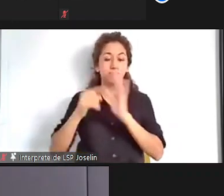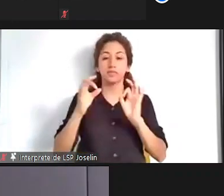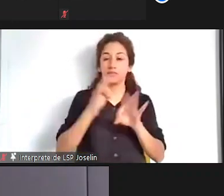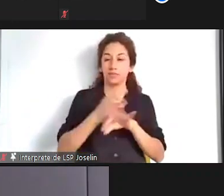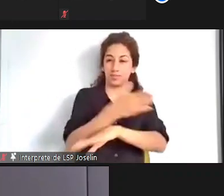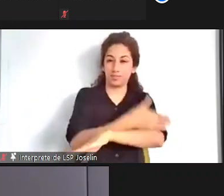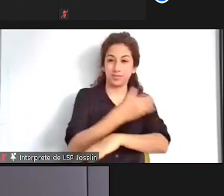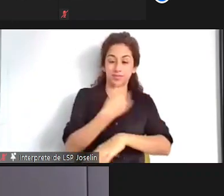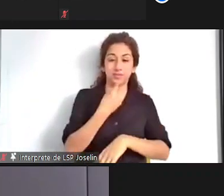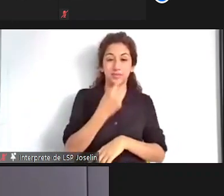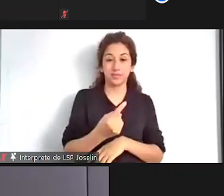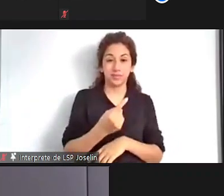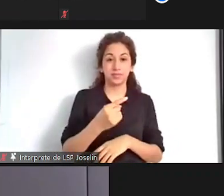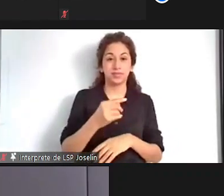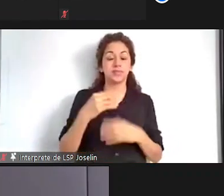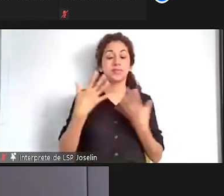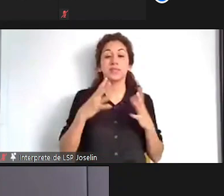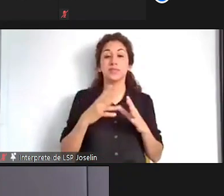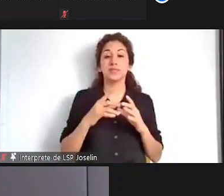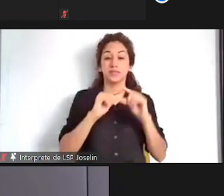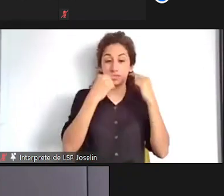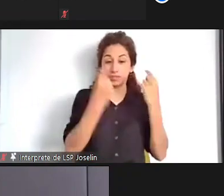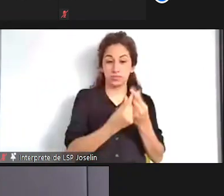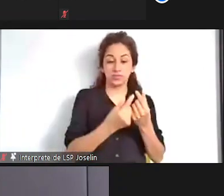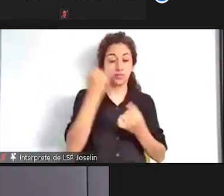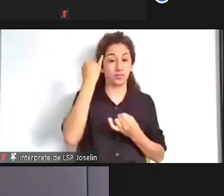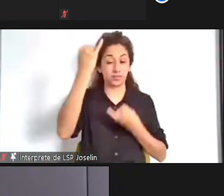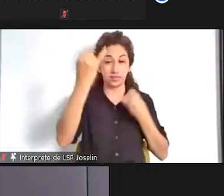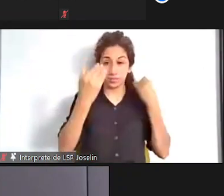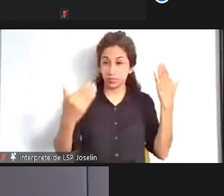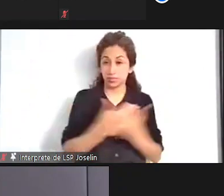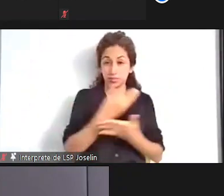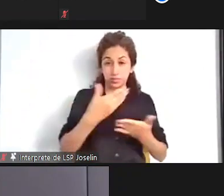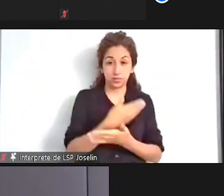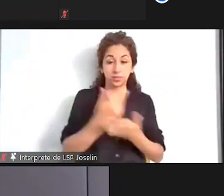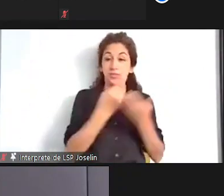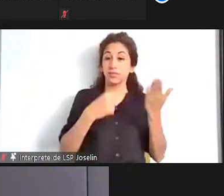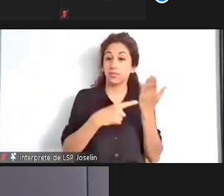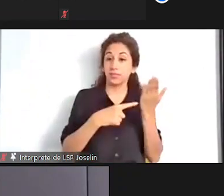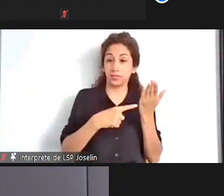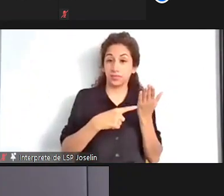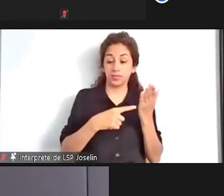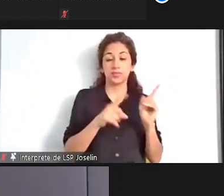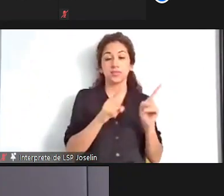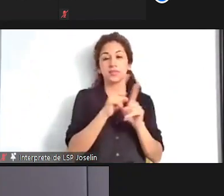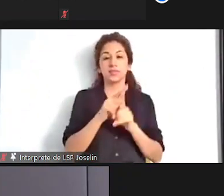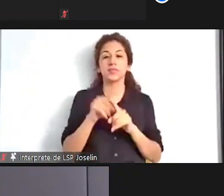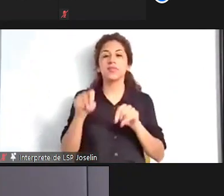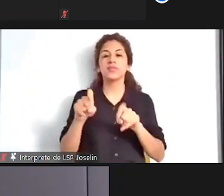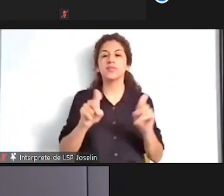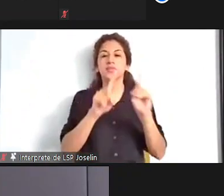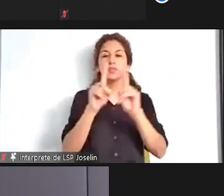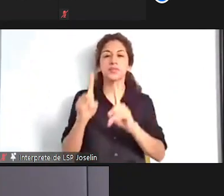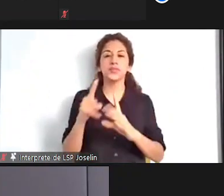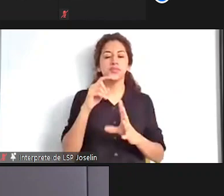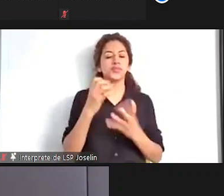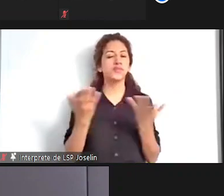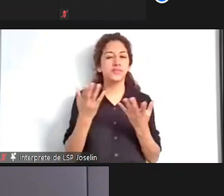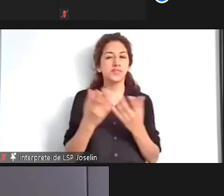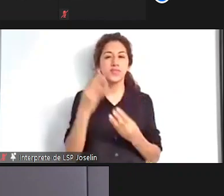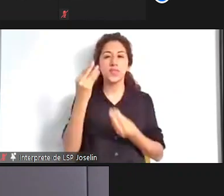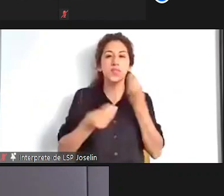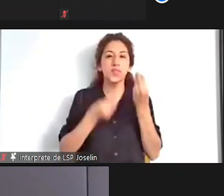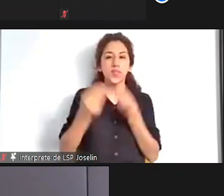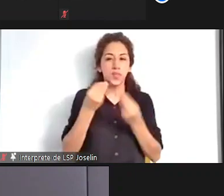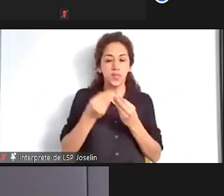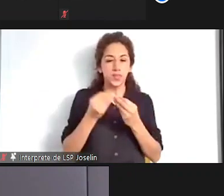positively or negatively it is thanks to the private sector that you have innovation that you have technological advance and progress